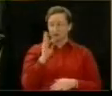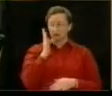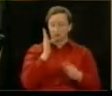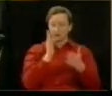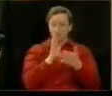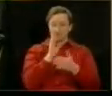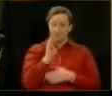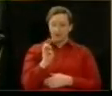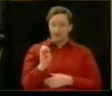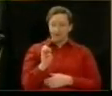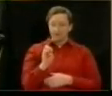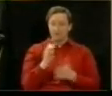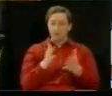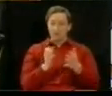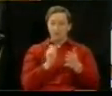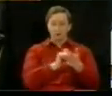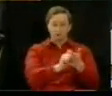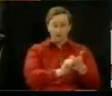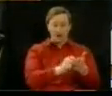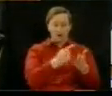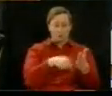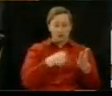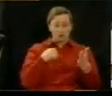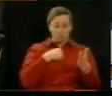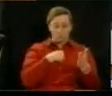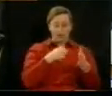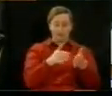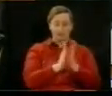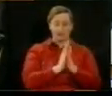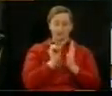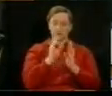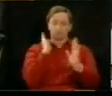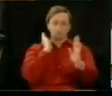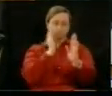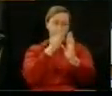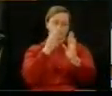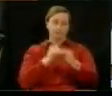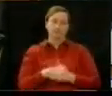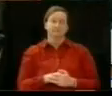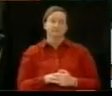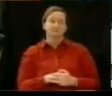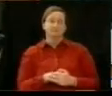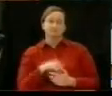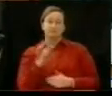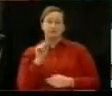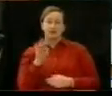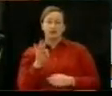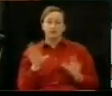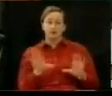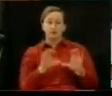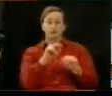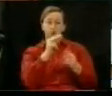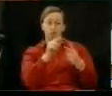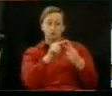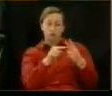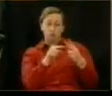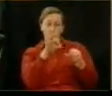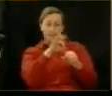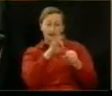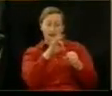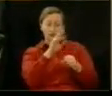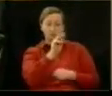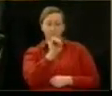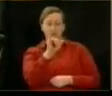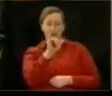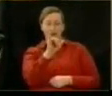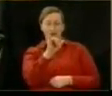write what it is we request. So be direct. If we did 2 elections, May